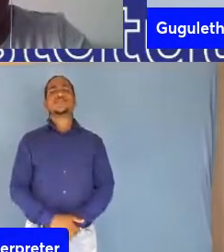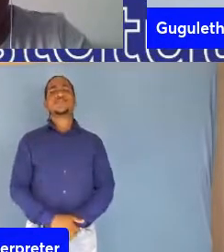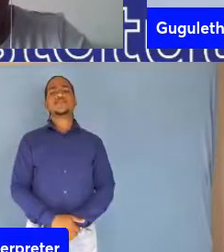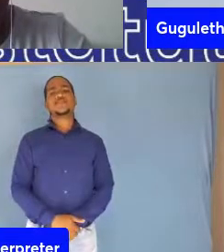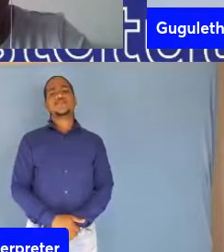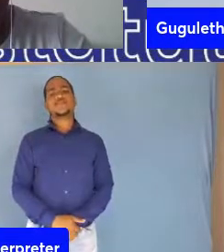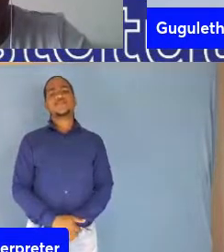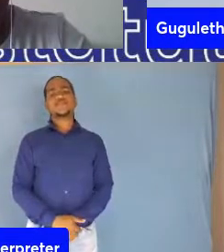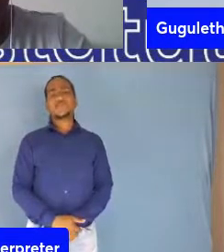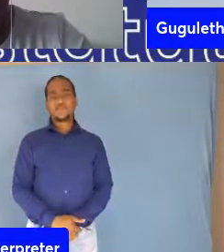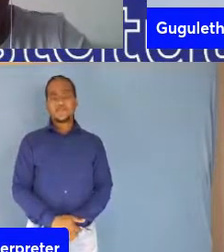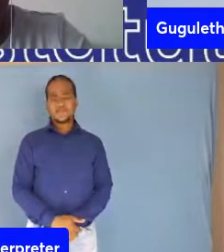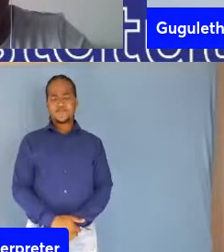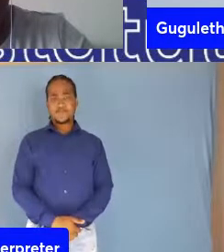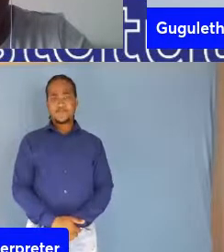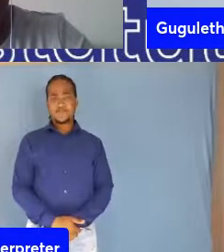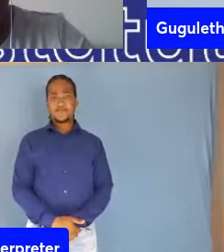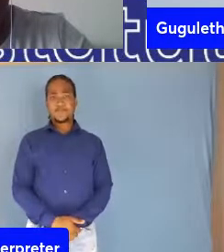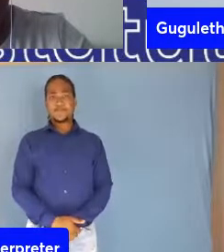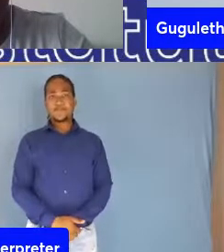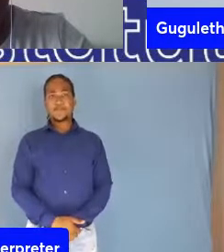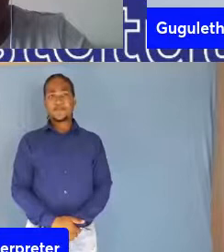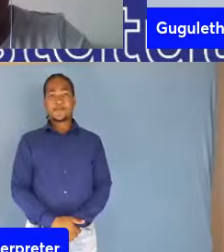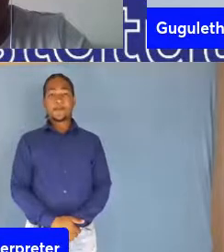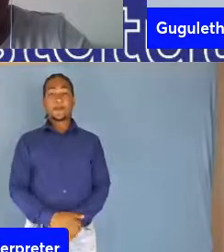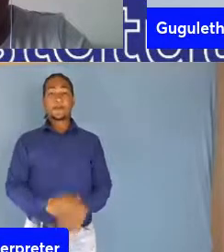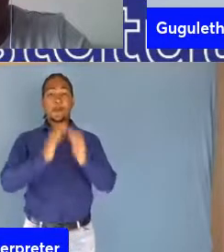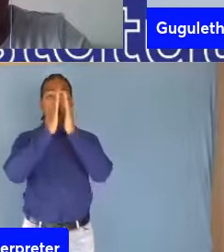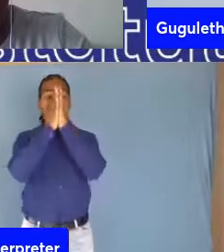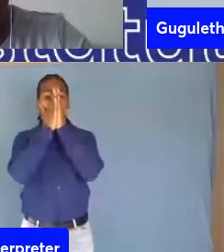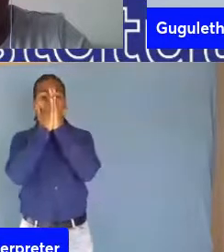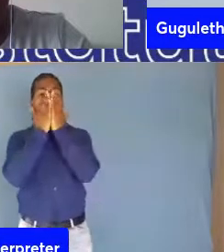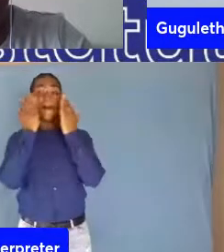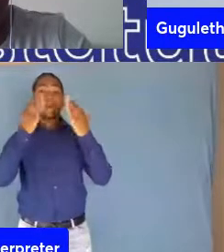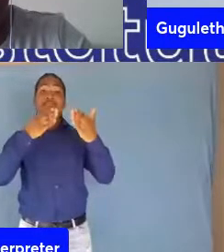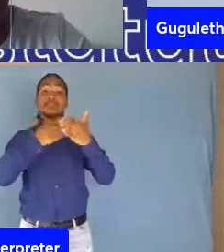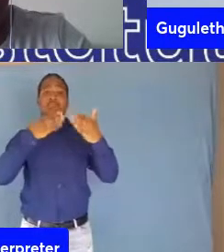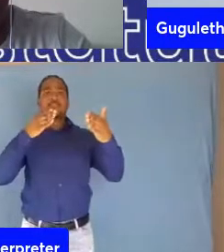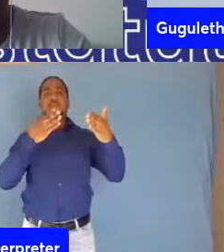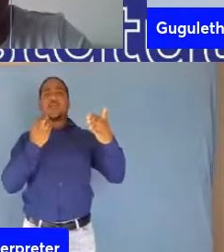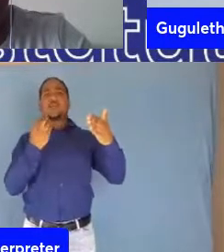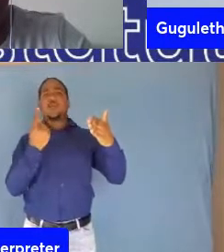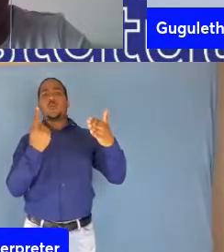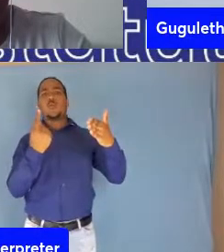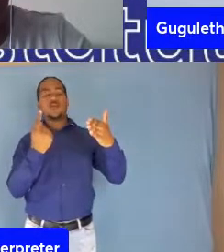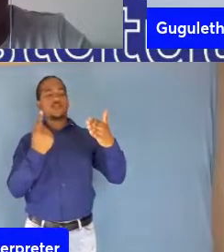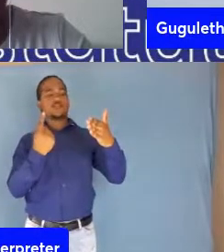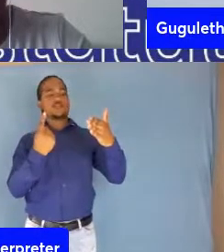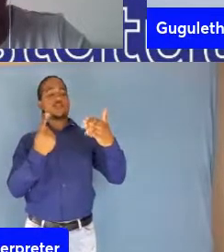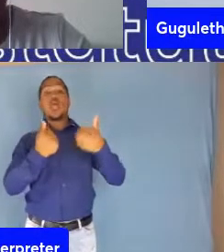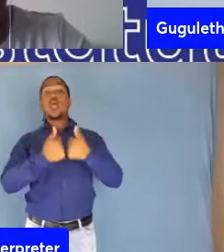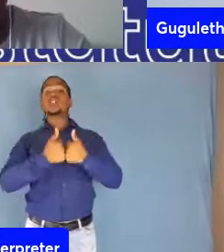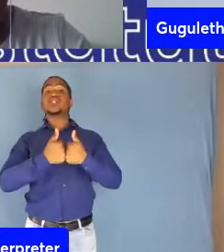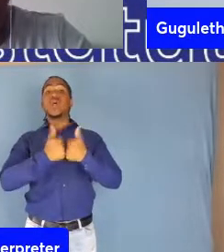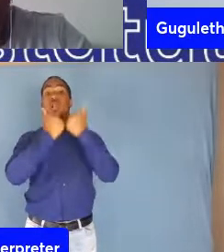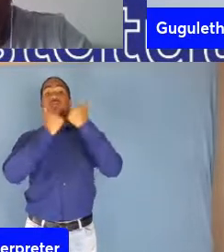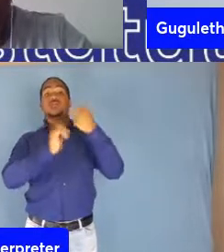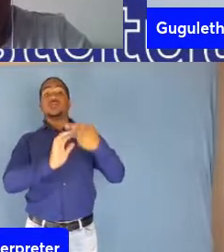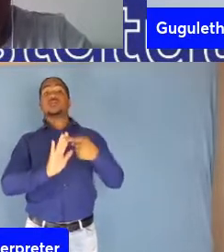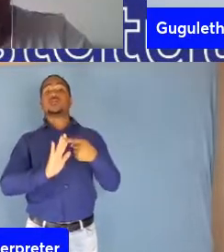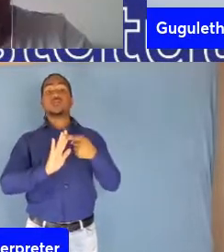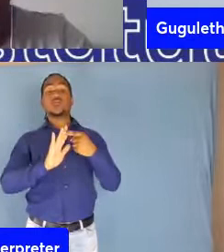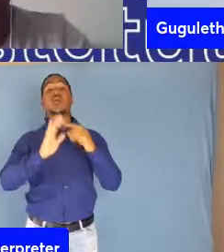I mean, the barrier number one is communication, and one way